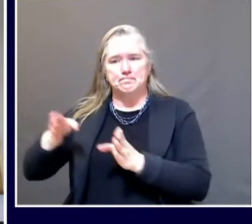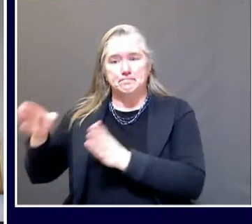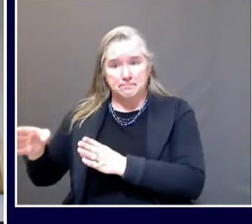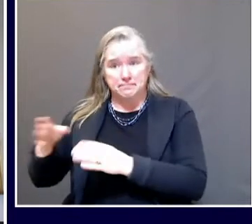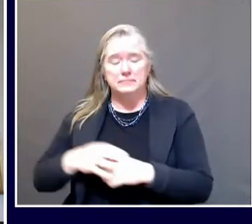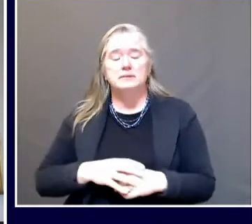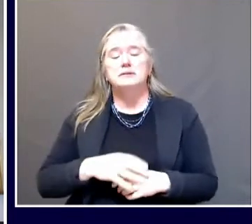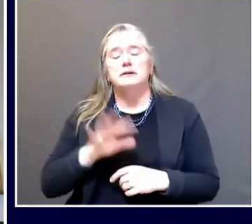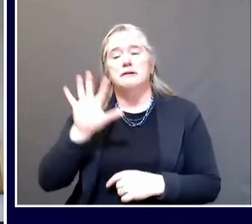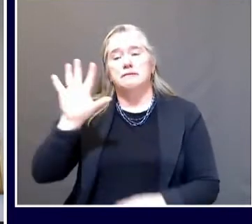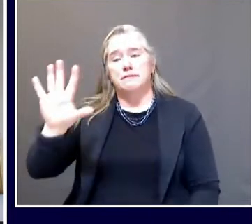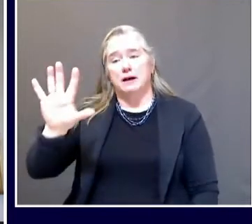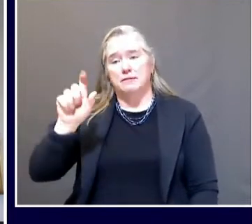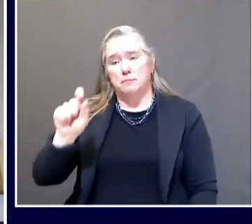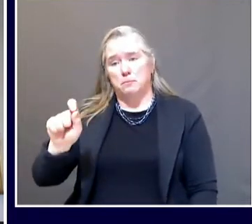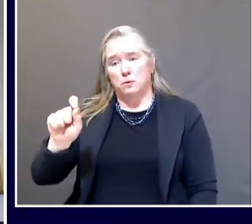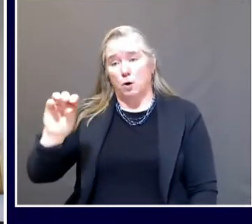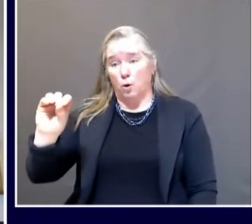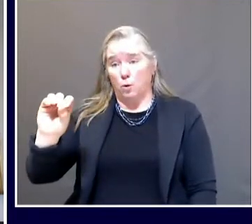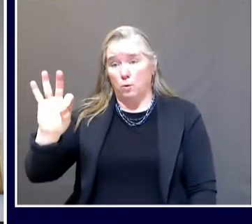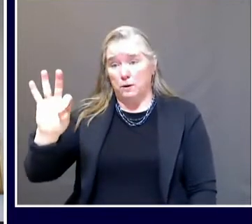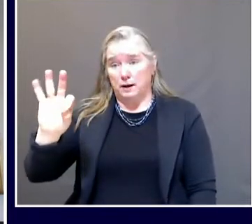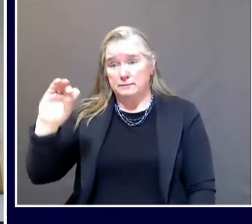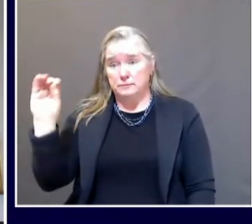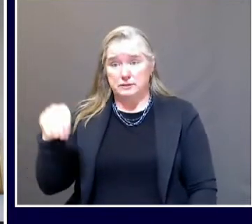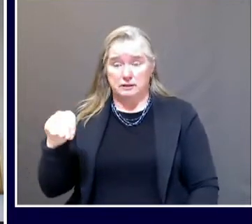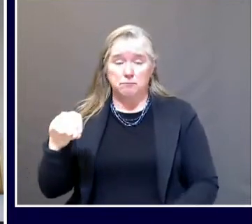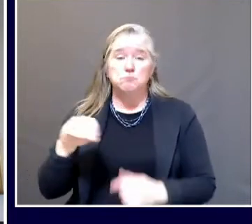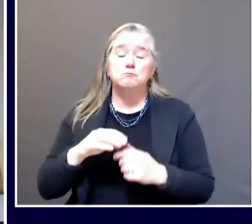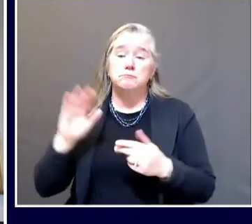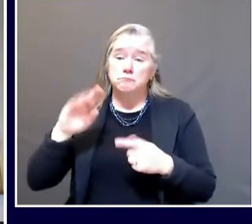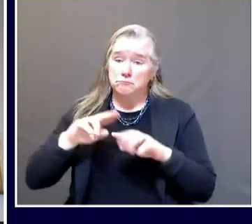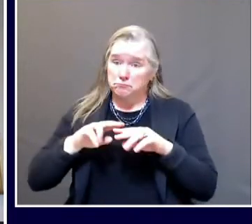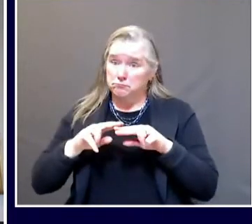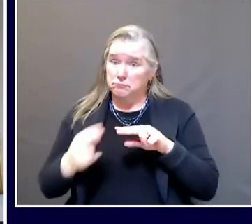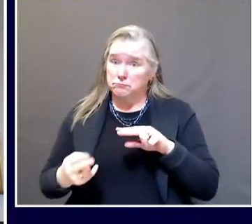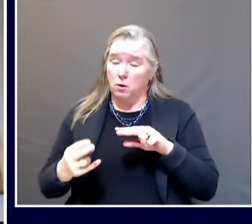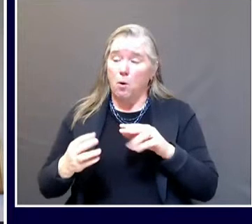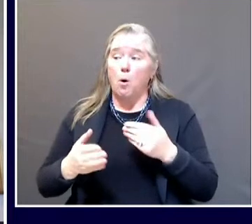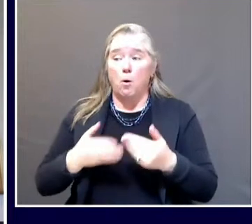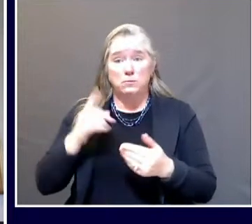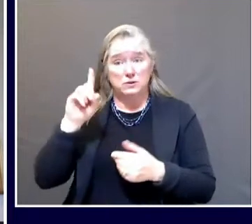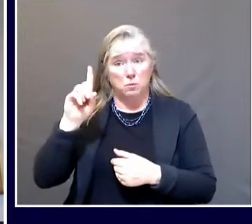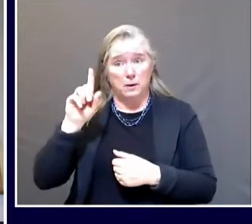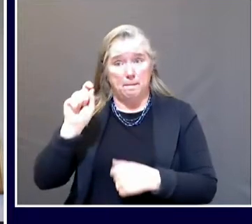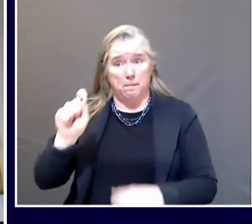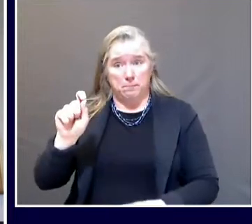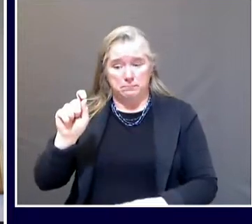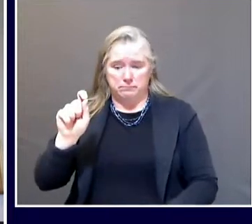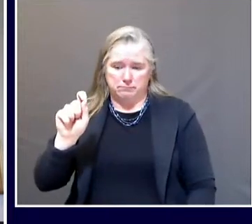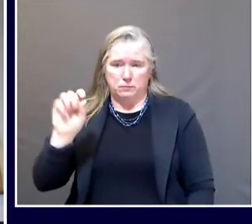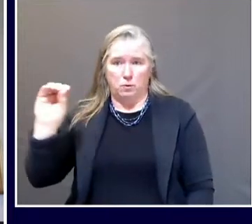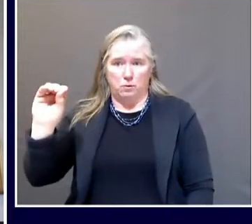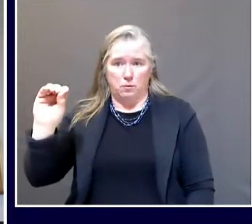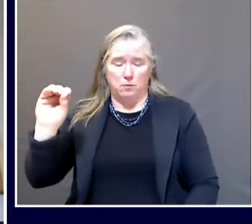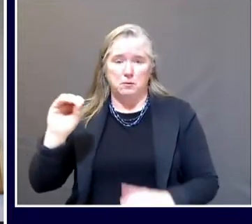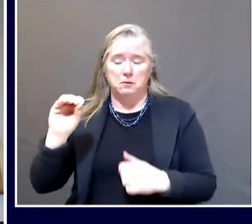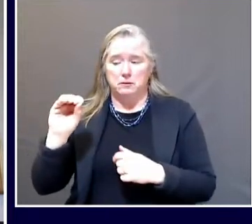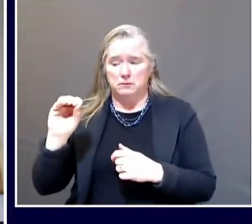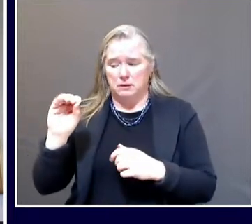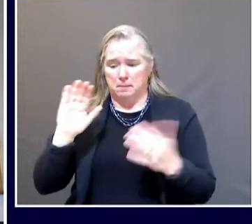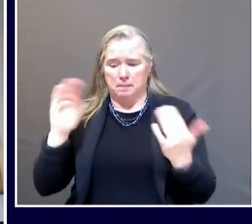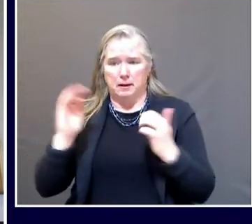stands at 5.09%, a reduction of almost a full percentage point as to where it was about a week